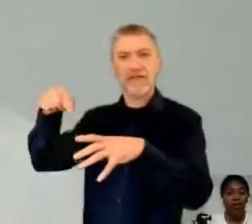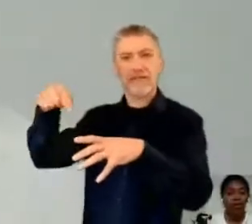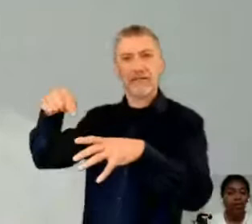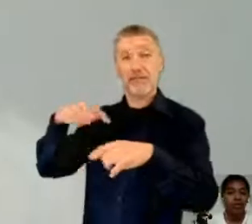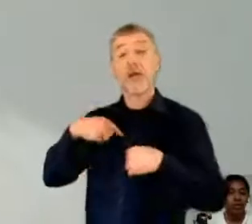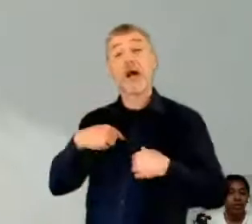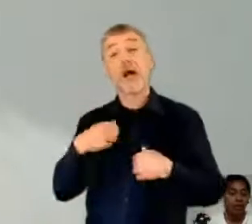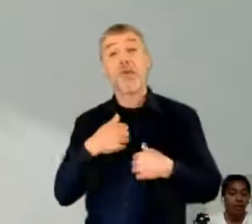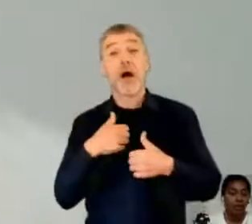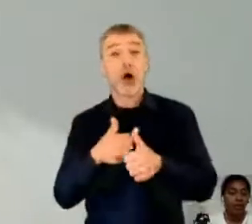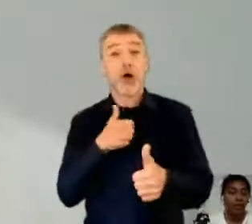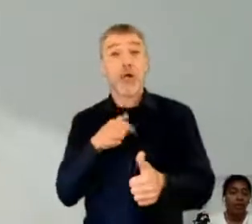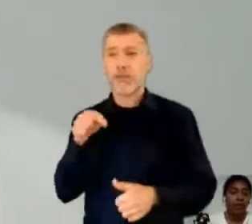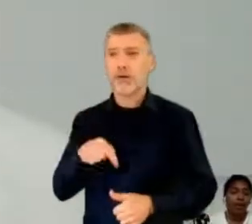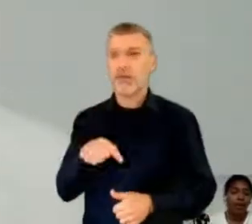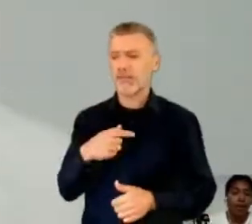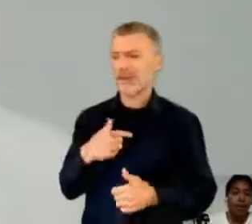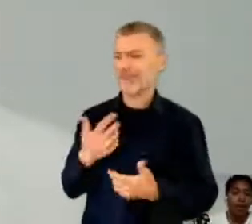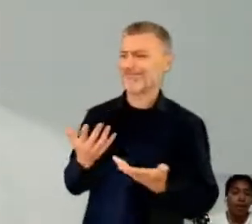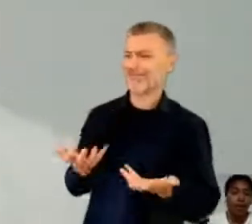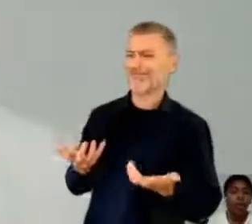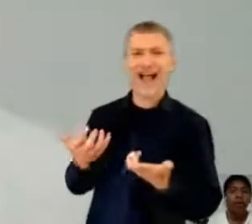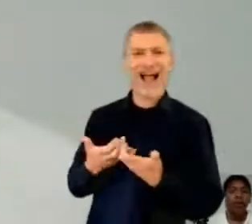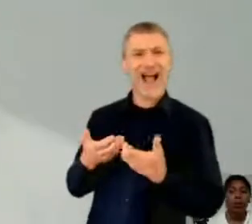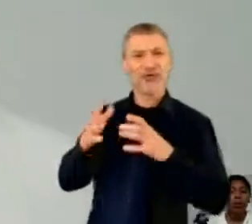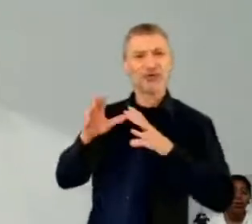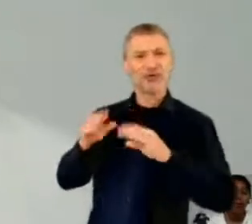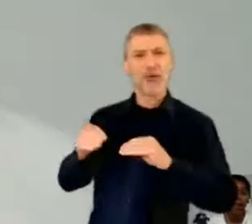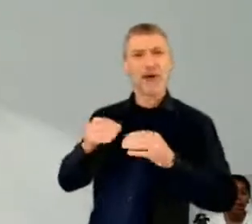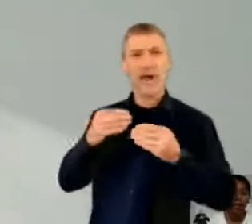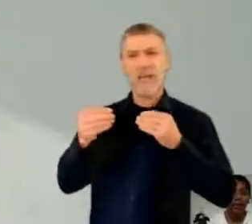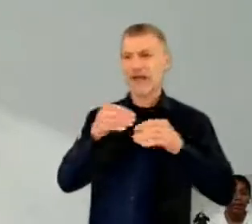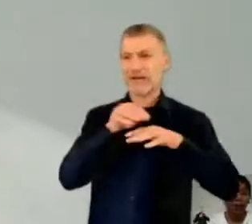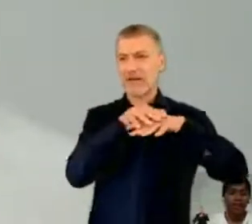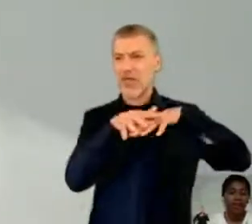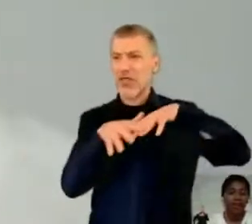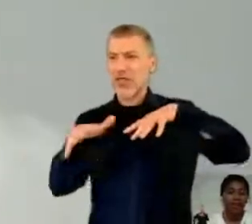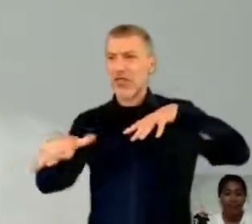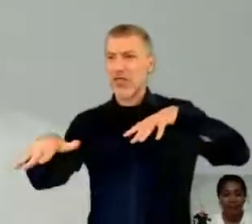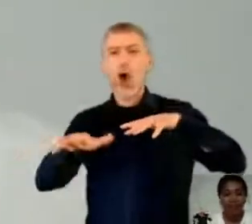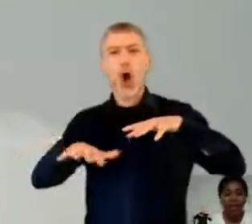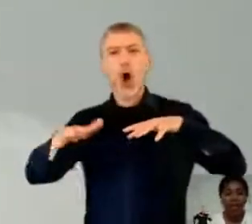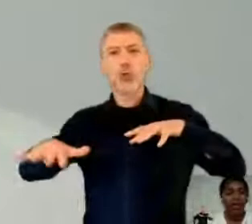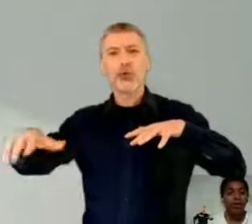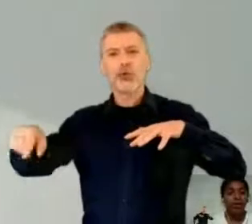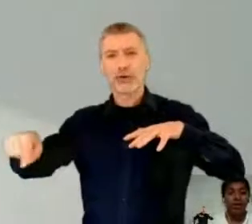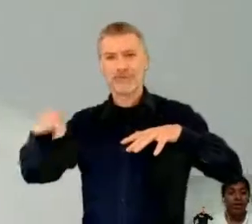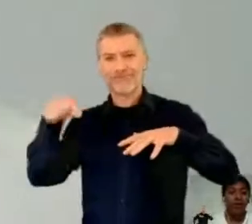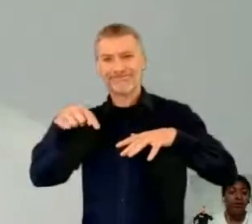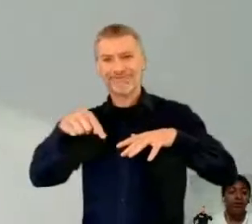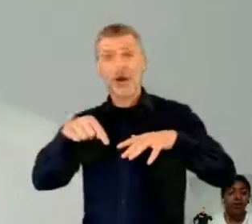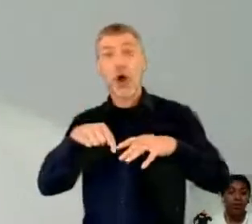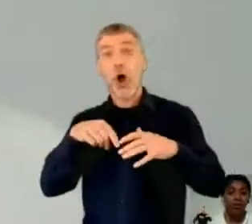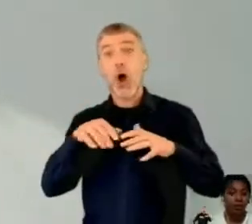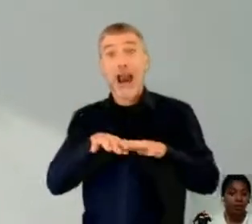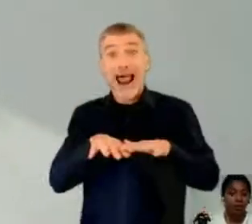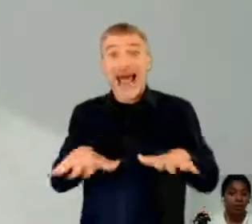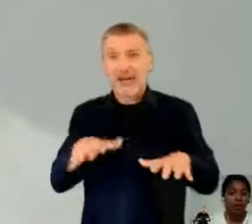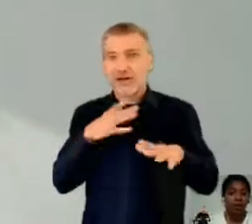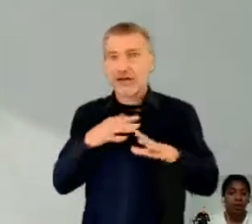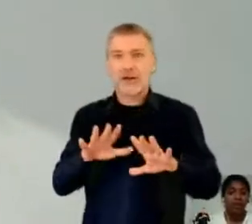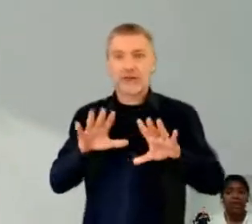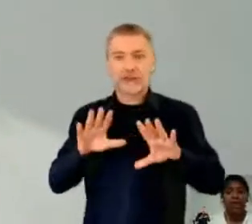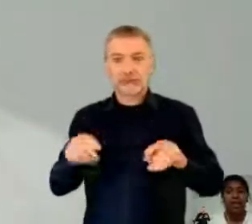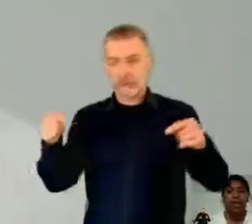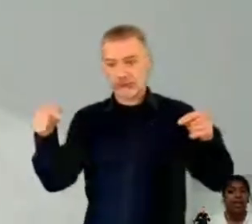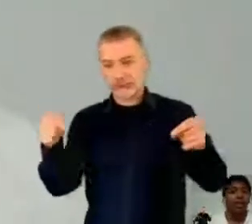for us to stop the plastics from getting into the ocean, we need to target those plastics on land. So essentially fugitive plastics,